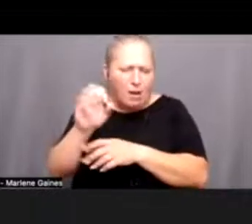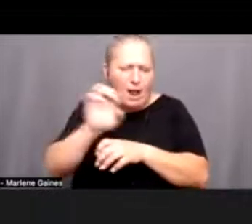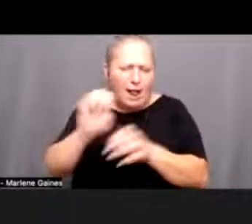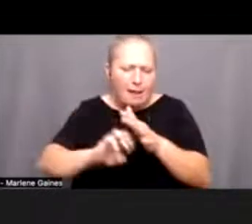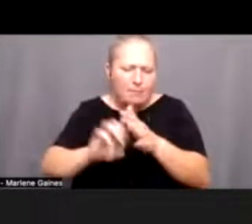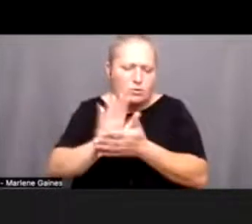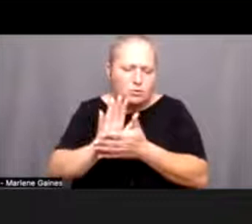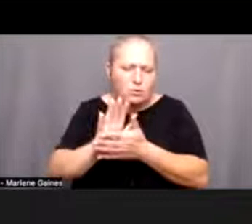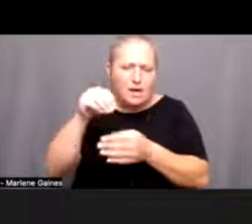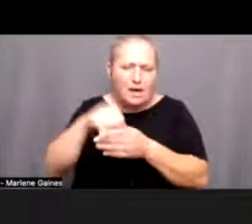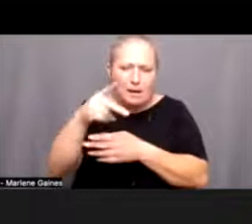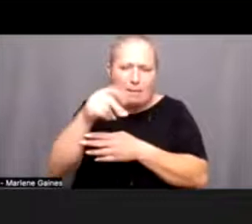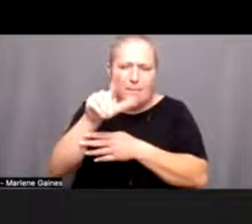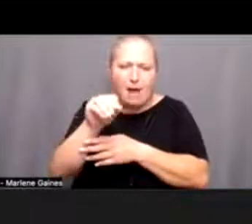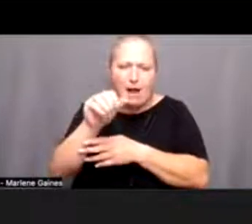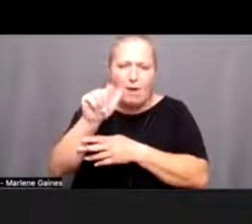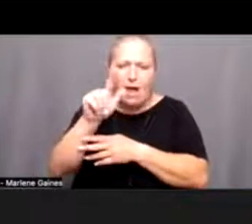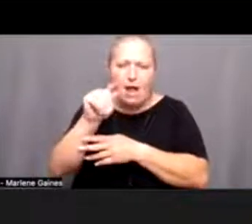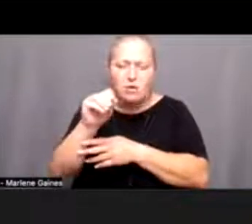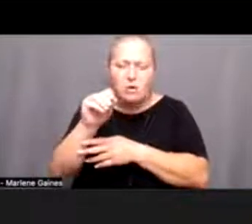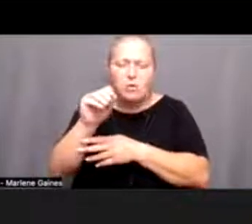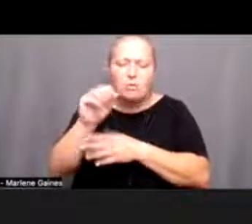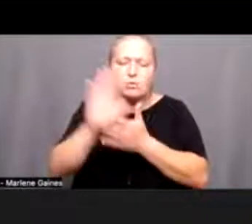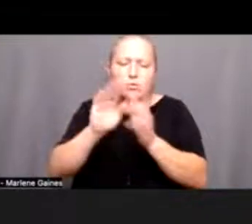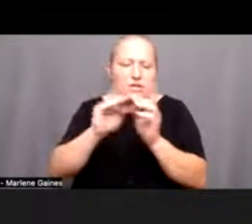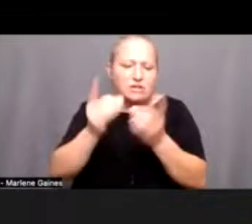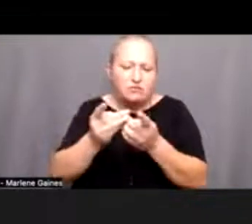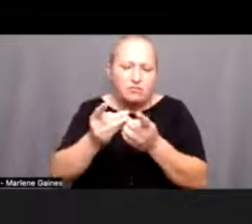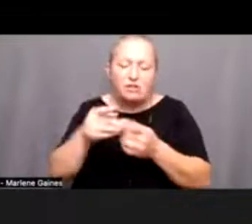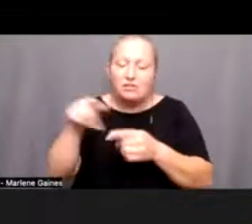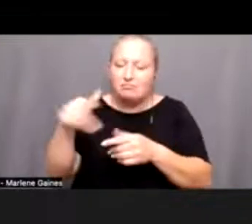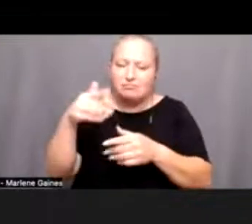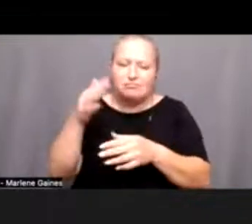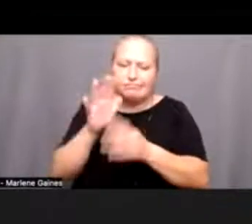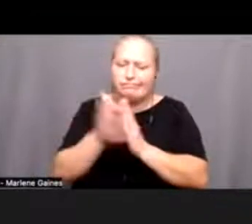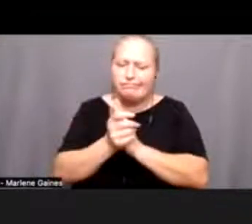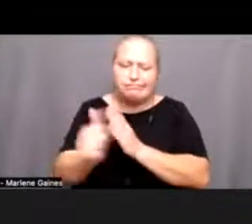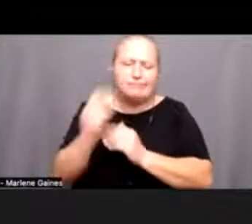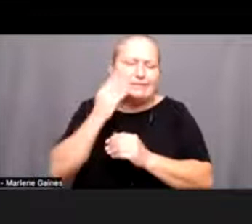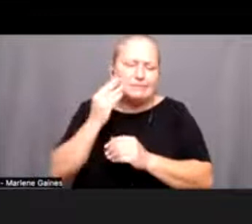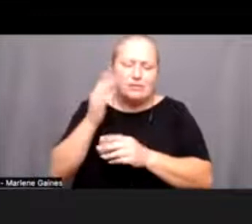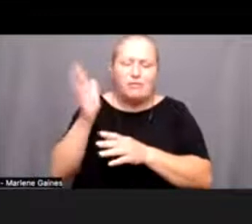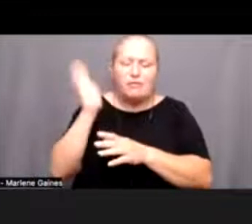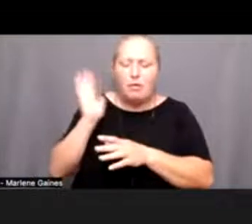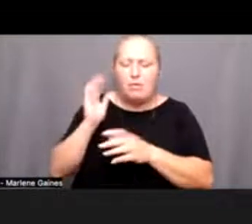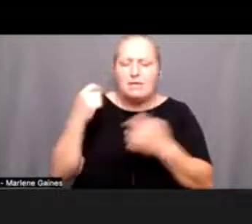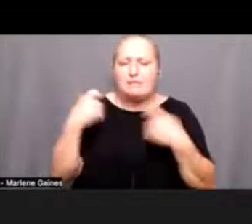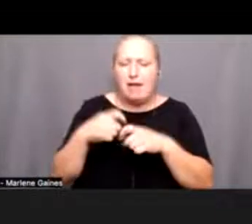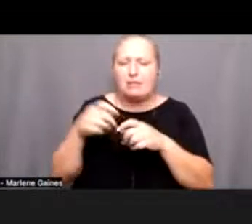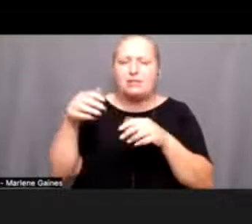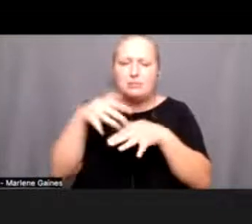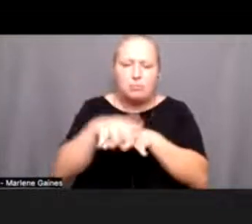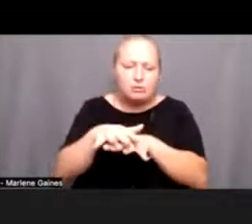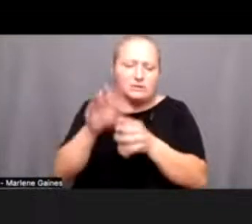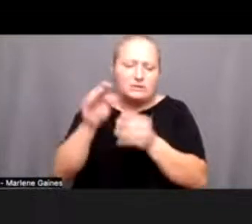a school in Palo Alto Unified School District, and she brings experience as a former Spanish immersion teacher. Peter, if